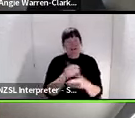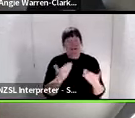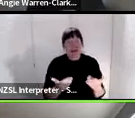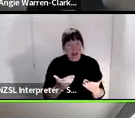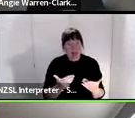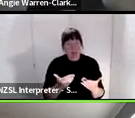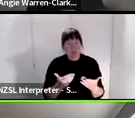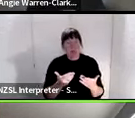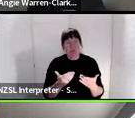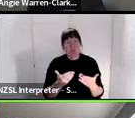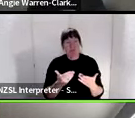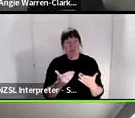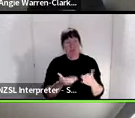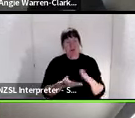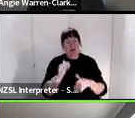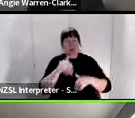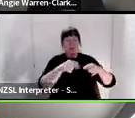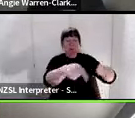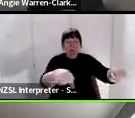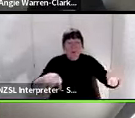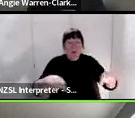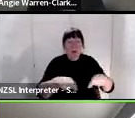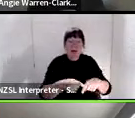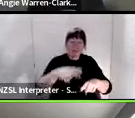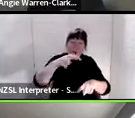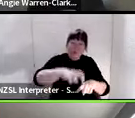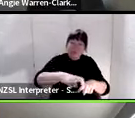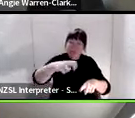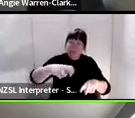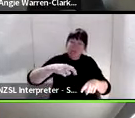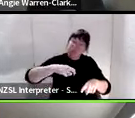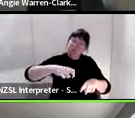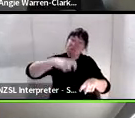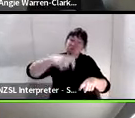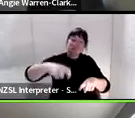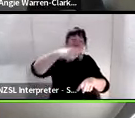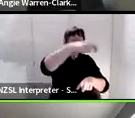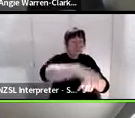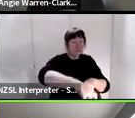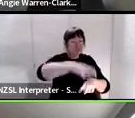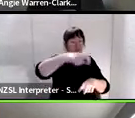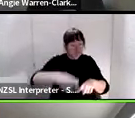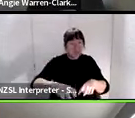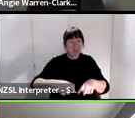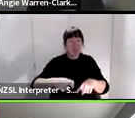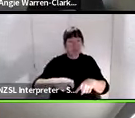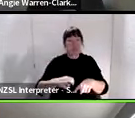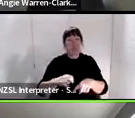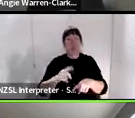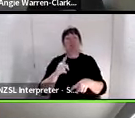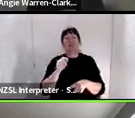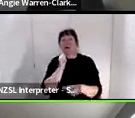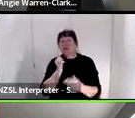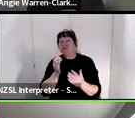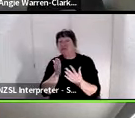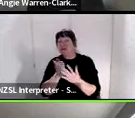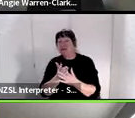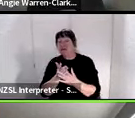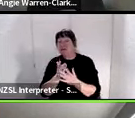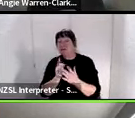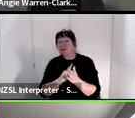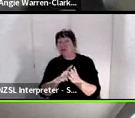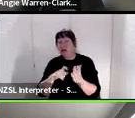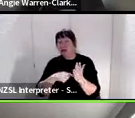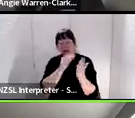She could go to the pools, our family could go to the pools if the Accessibility Act put in a mechanism for